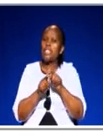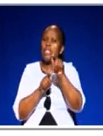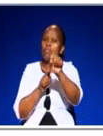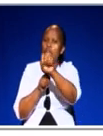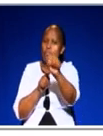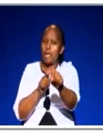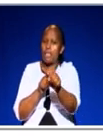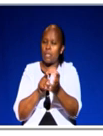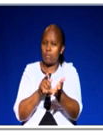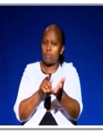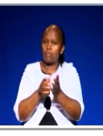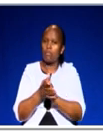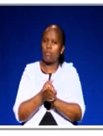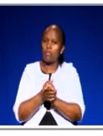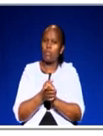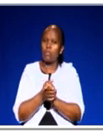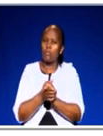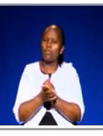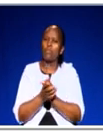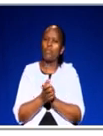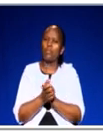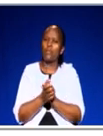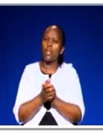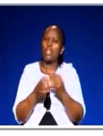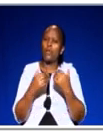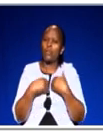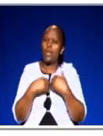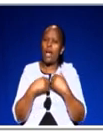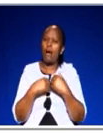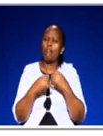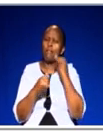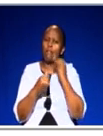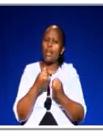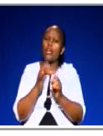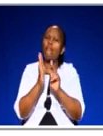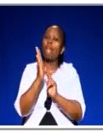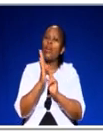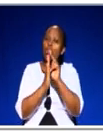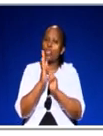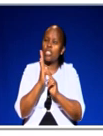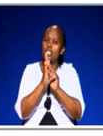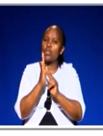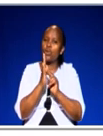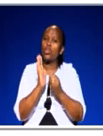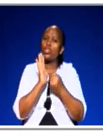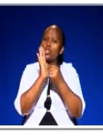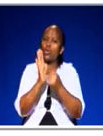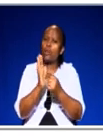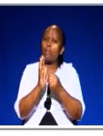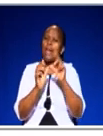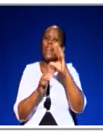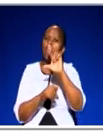beginning of the motion. Then we have got the final velocity, represented by the letter